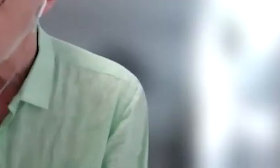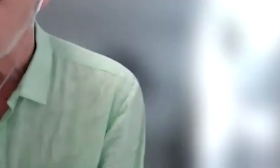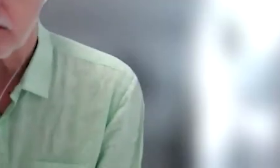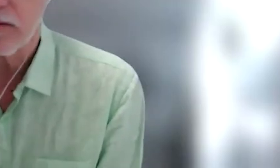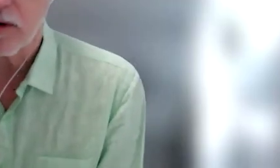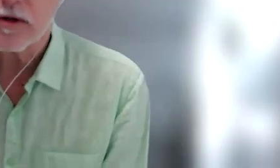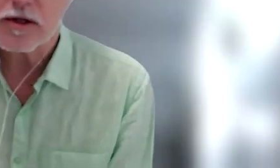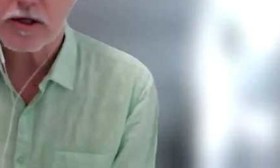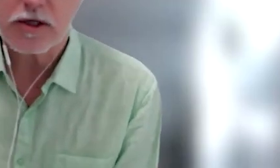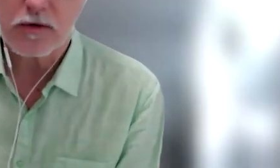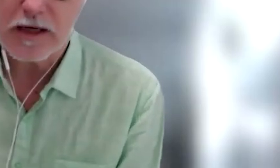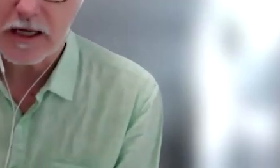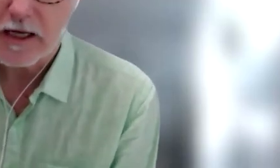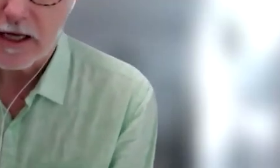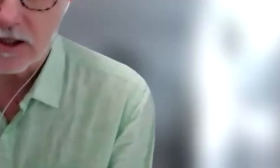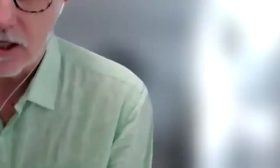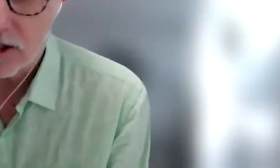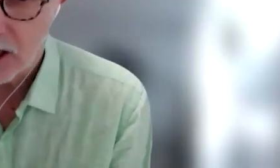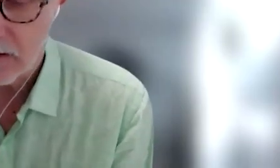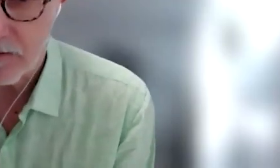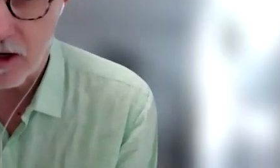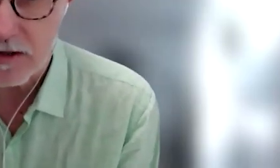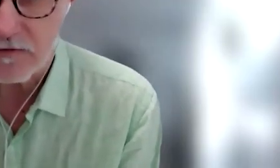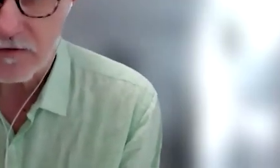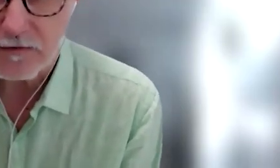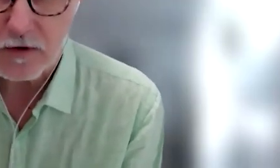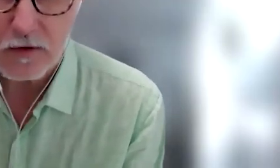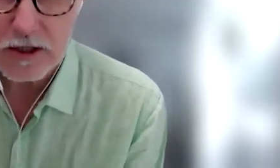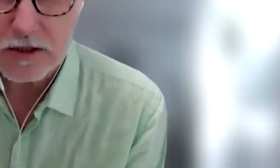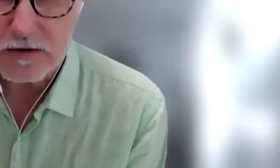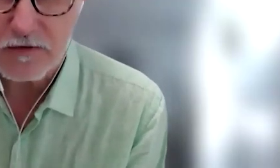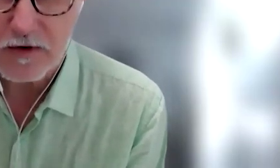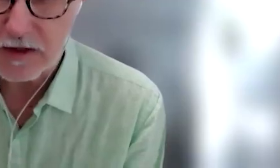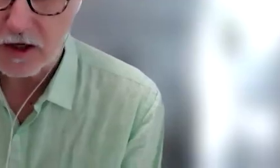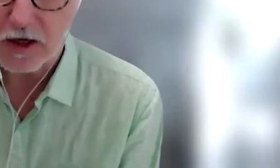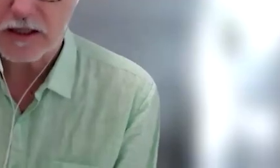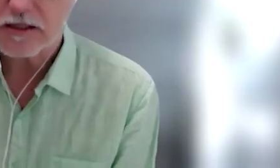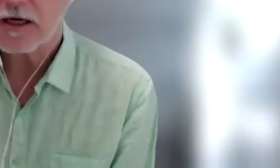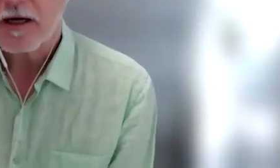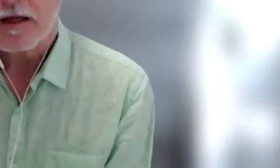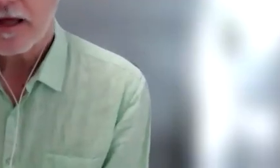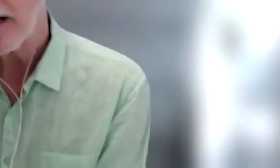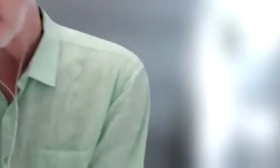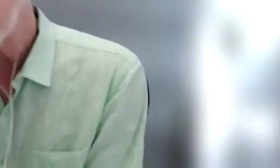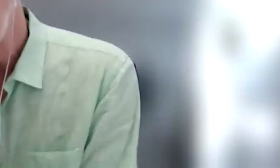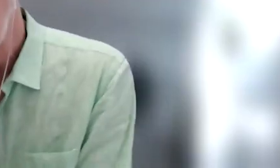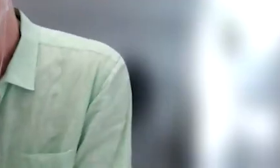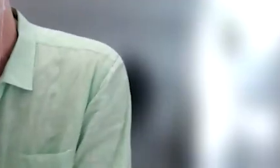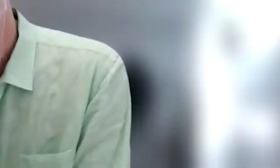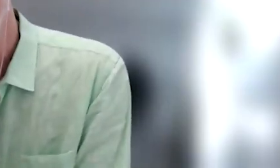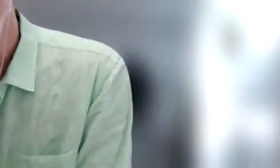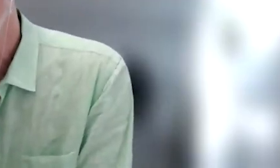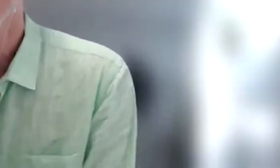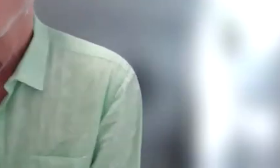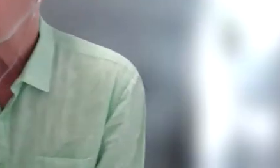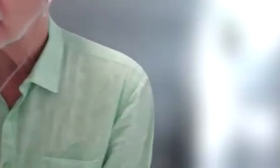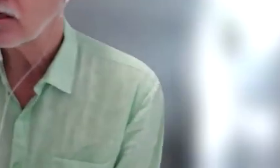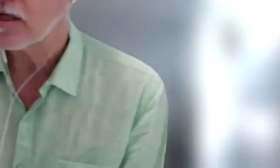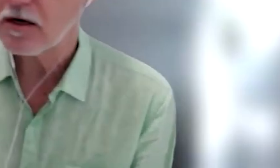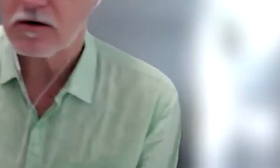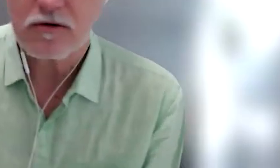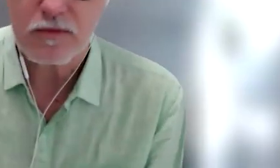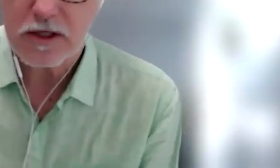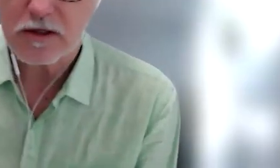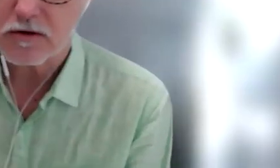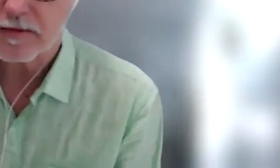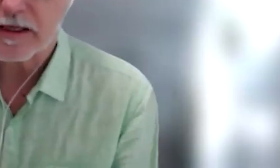we will monitor both the Q&A and chat box for questions from the audience. That'll happen at the end of a